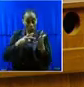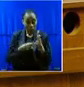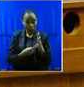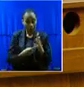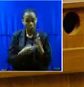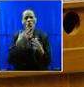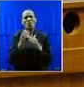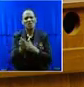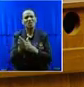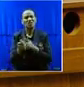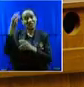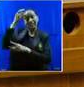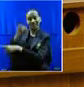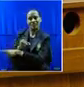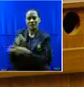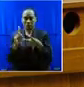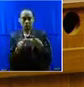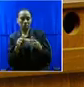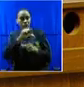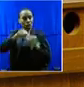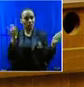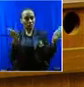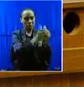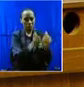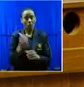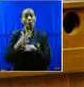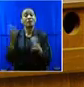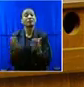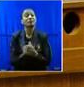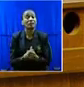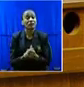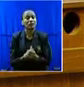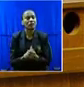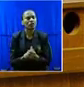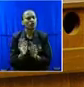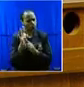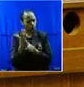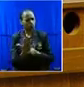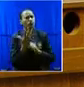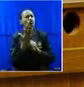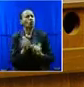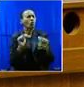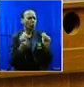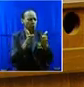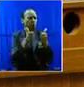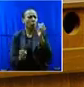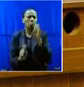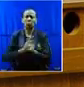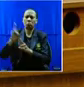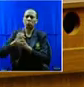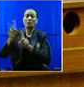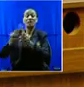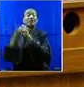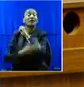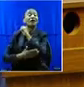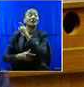state and social partners have proven effective in many countries that have